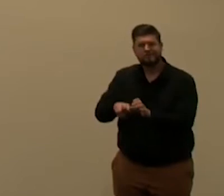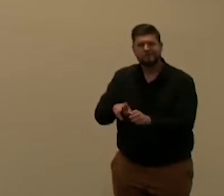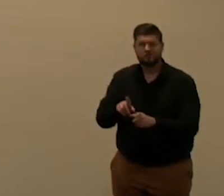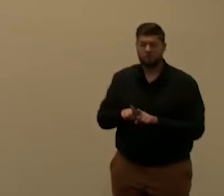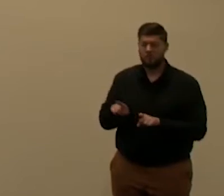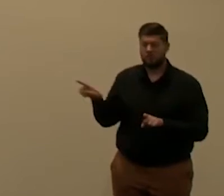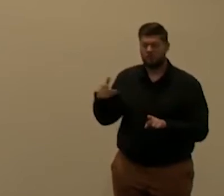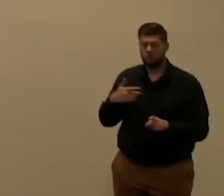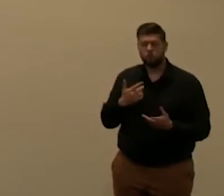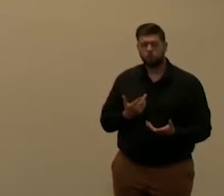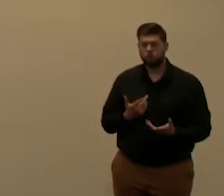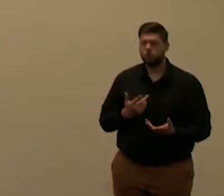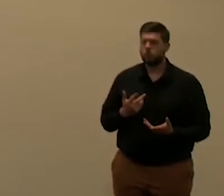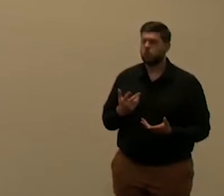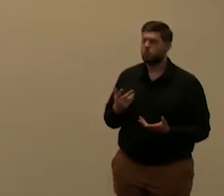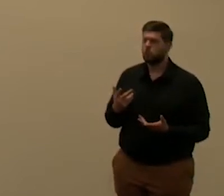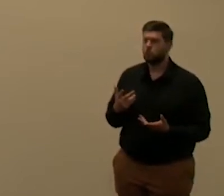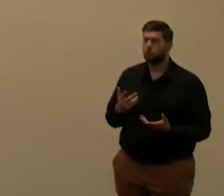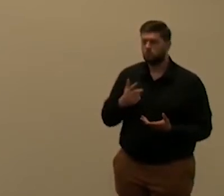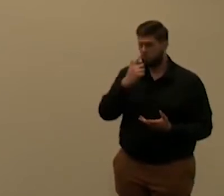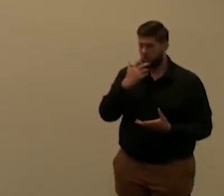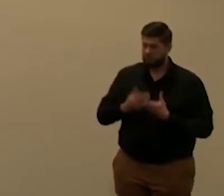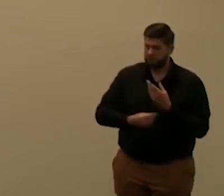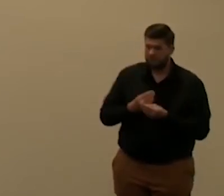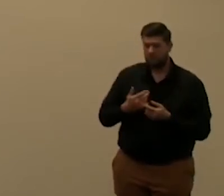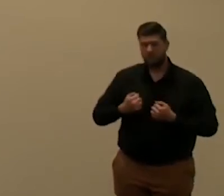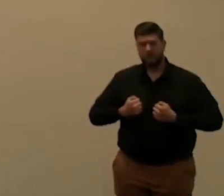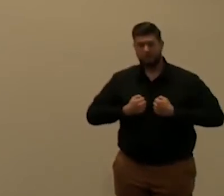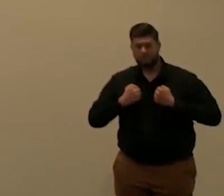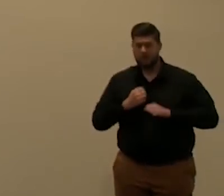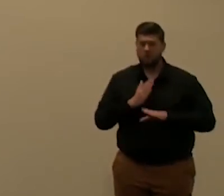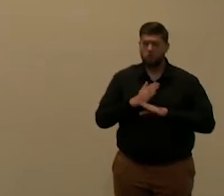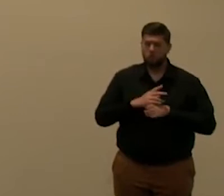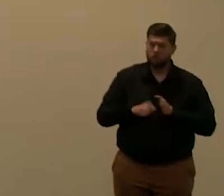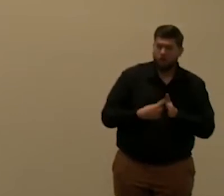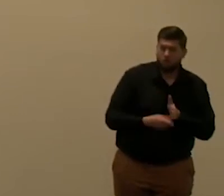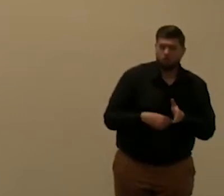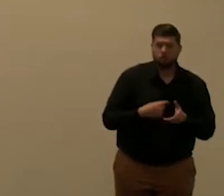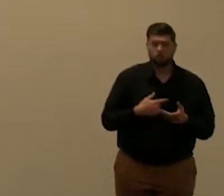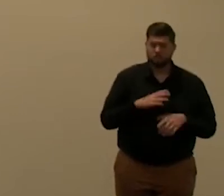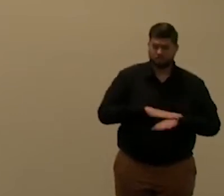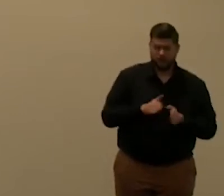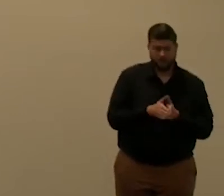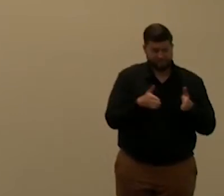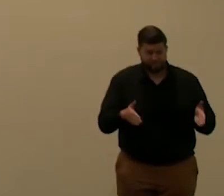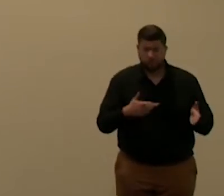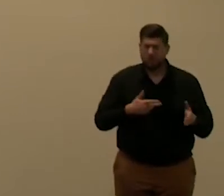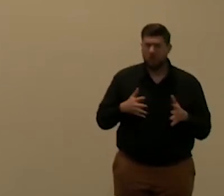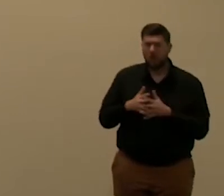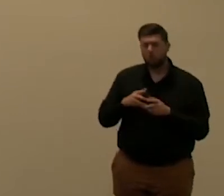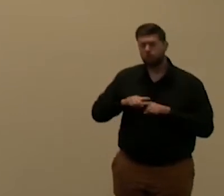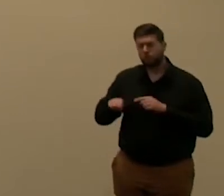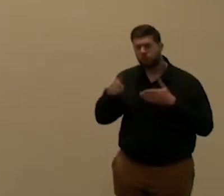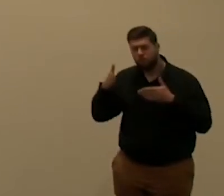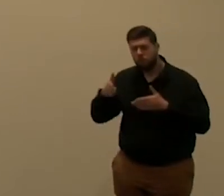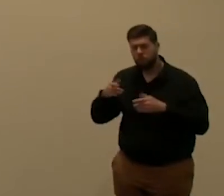this is how I work, these are my working hours, this is how I try to book focus time for